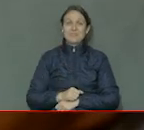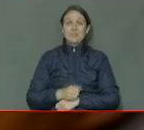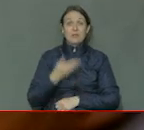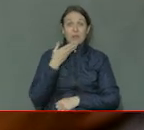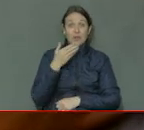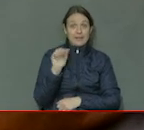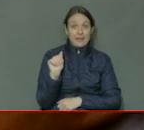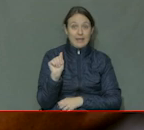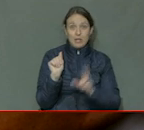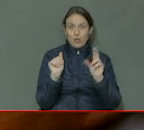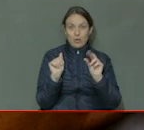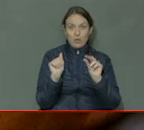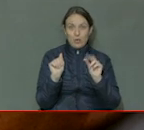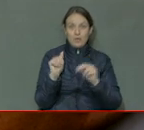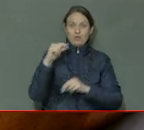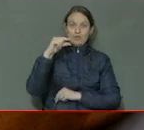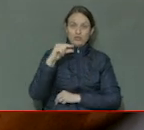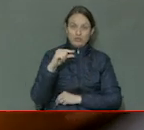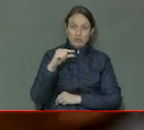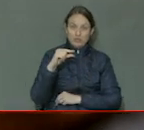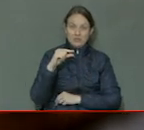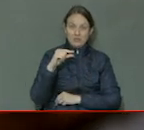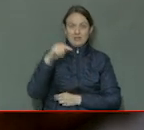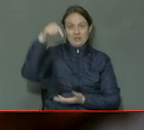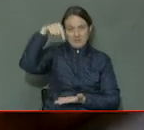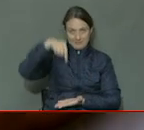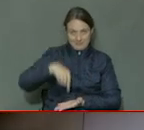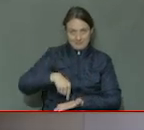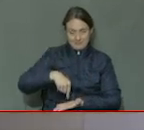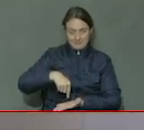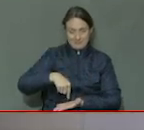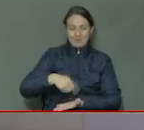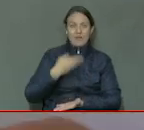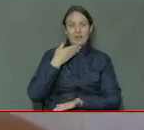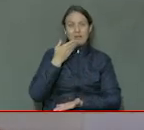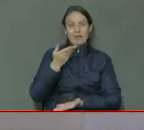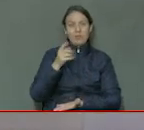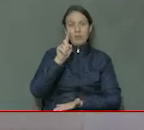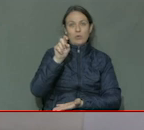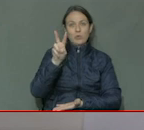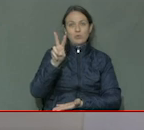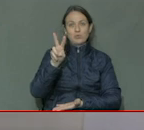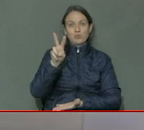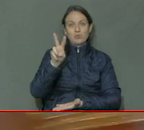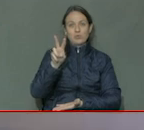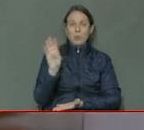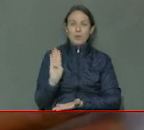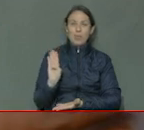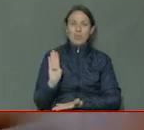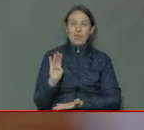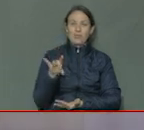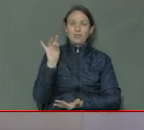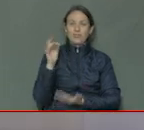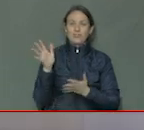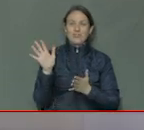not A. It's G and it's directed downwards. There's my answer. 1.2 will be B. Okay,